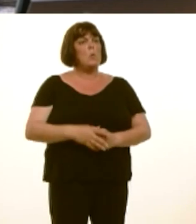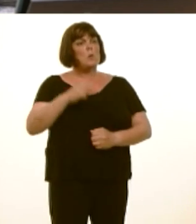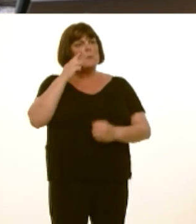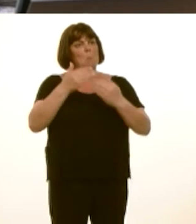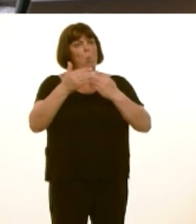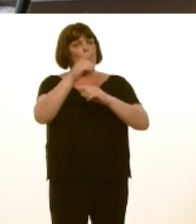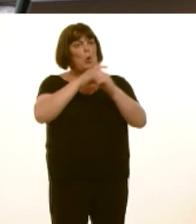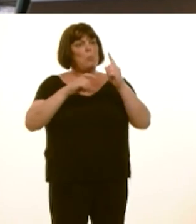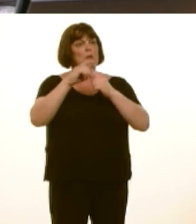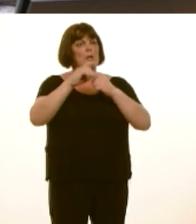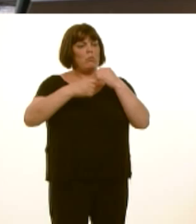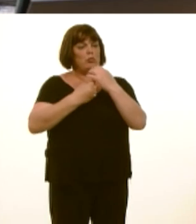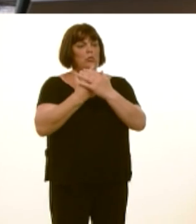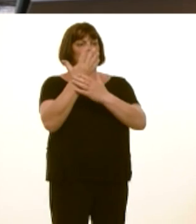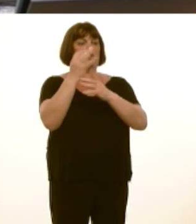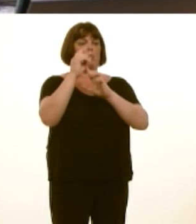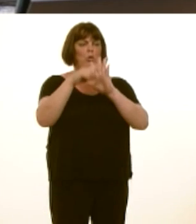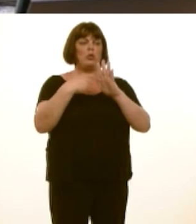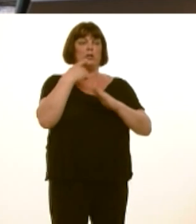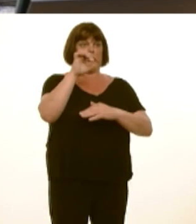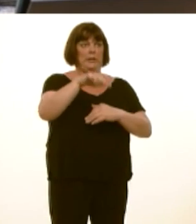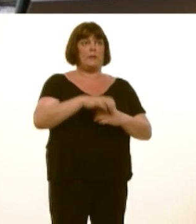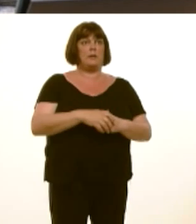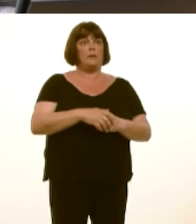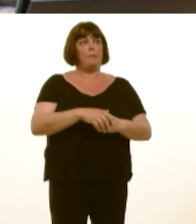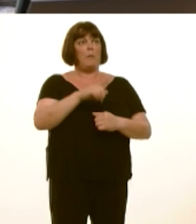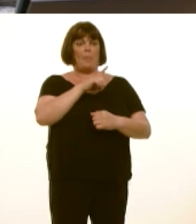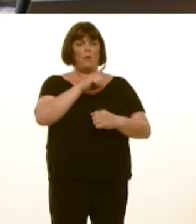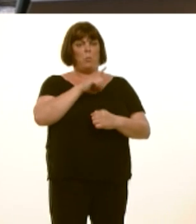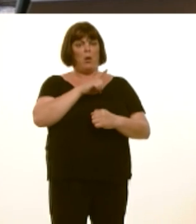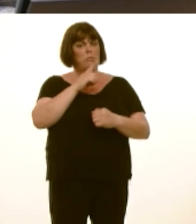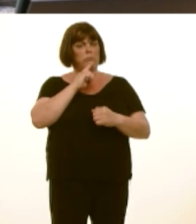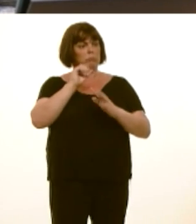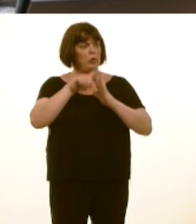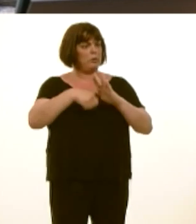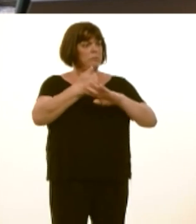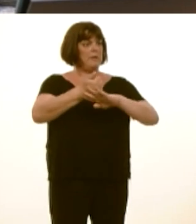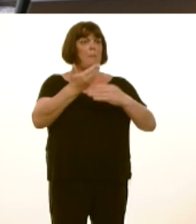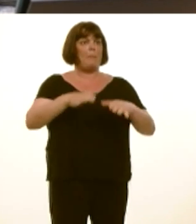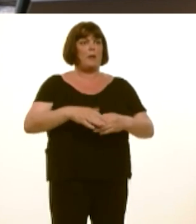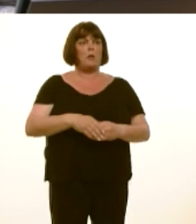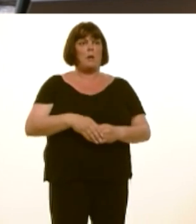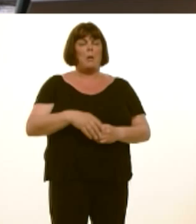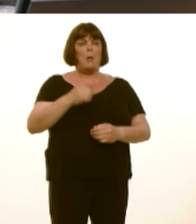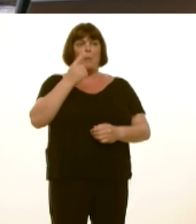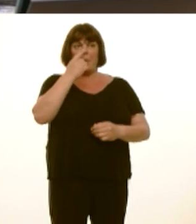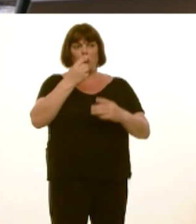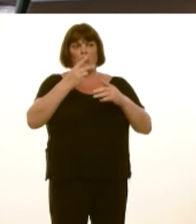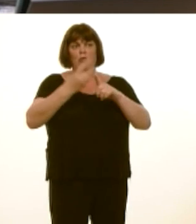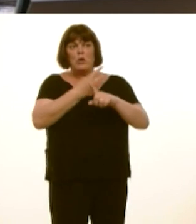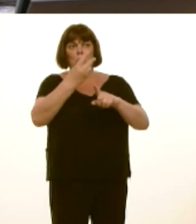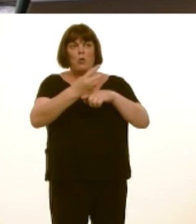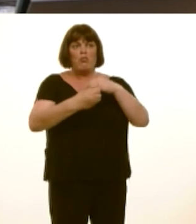community regeneration projects, and that's why, of course, any overall was put in place. But I have to say that the chances of seeing an increase in renewable energy